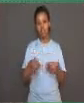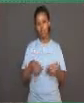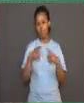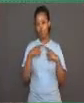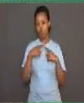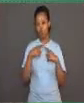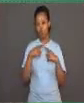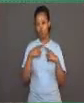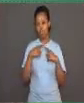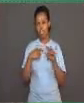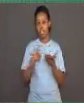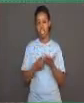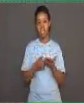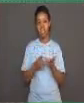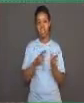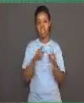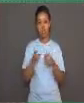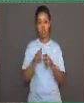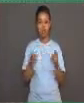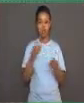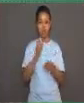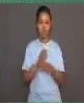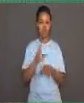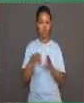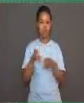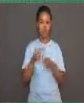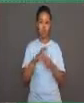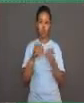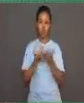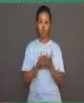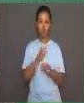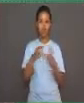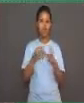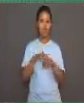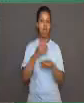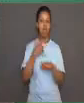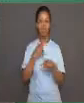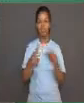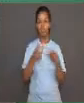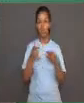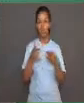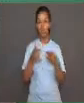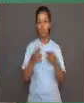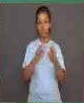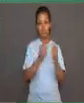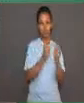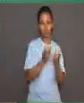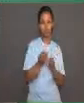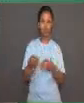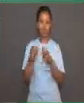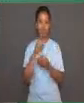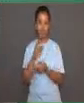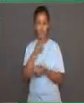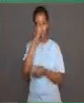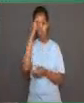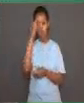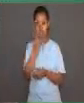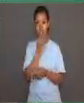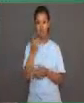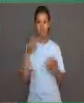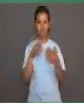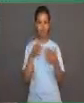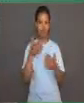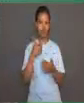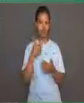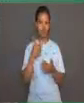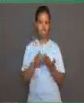be difficult to categorize all of the world's races because there is some debate about